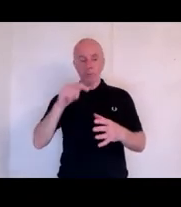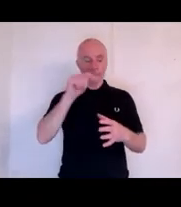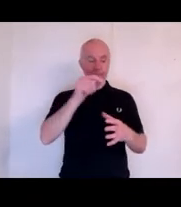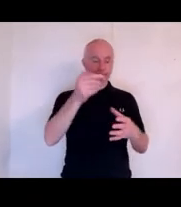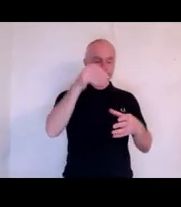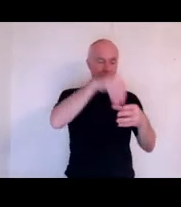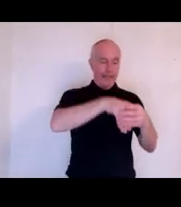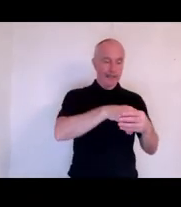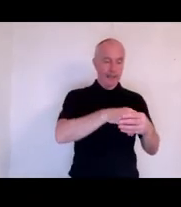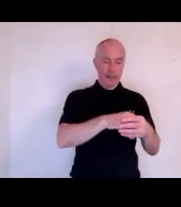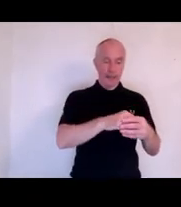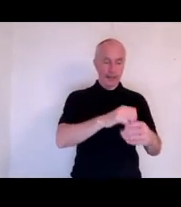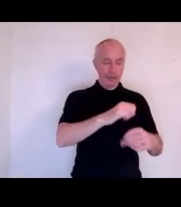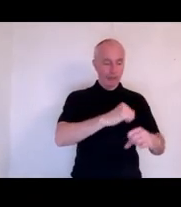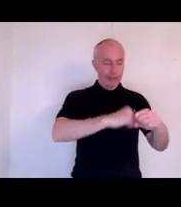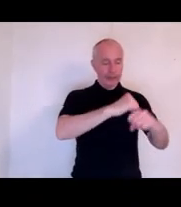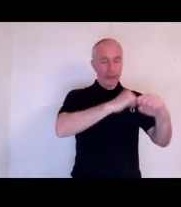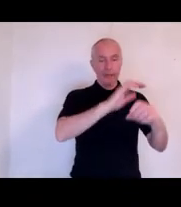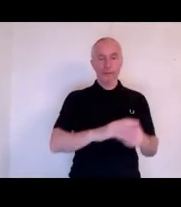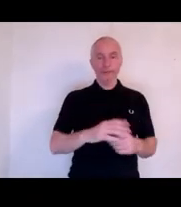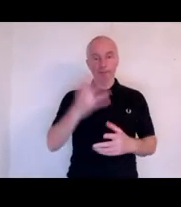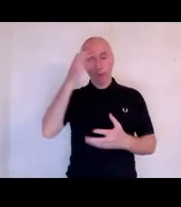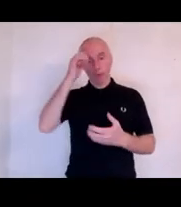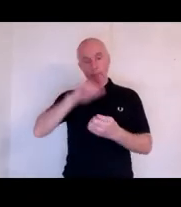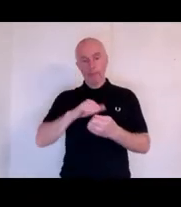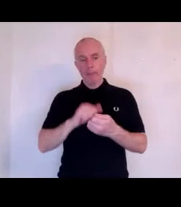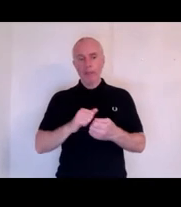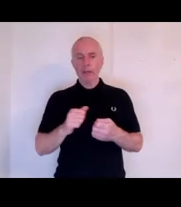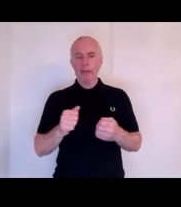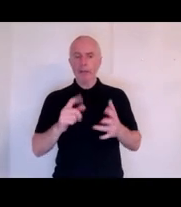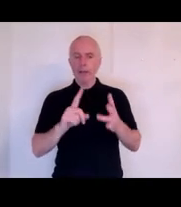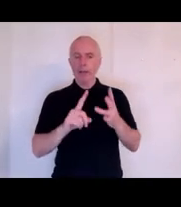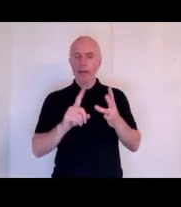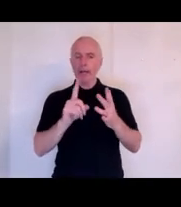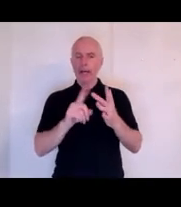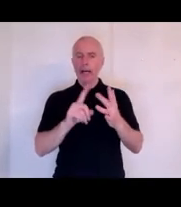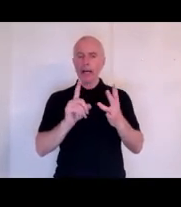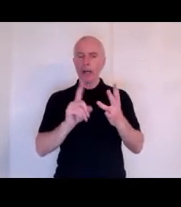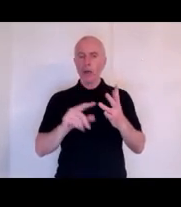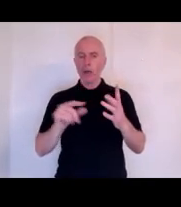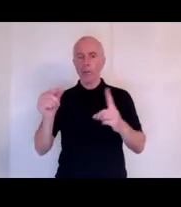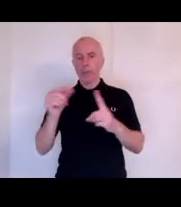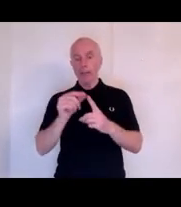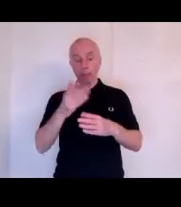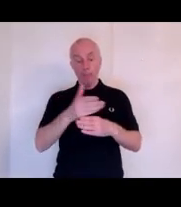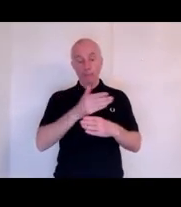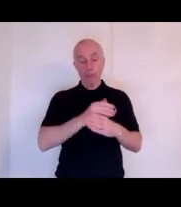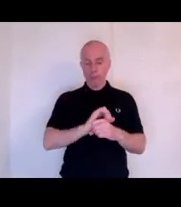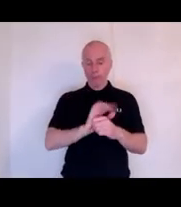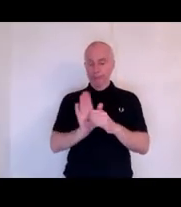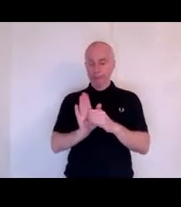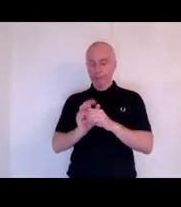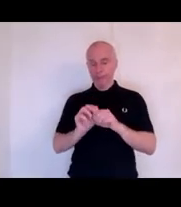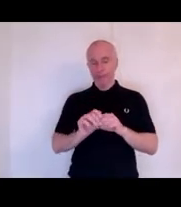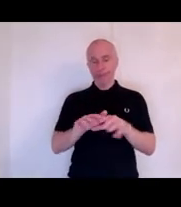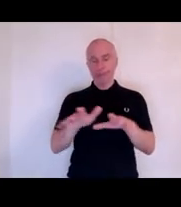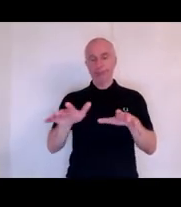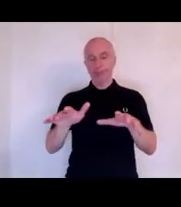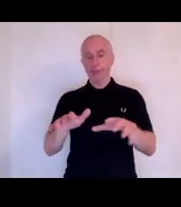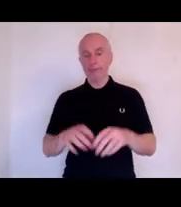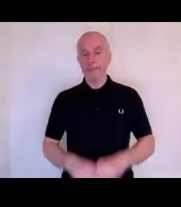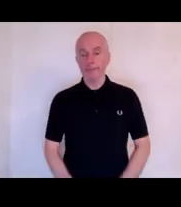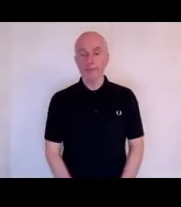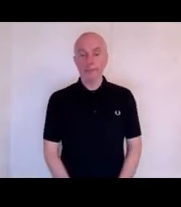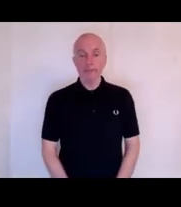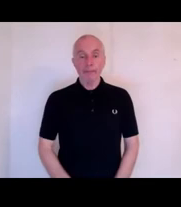remember being down at the IOP as an aside before the COVID-19 pandemic and there was a very